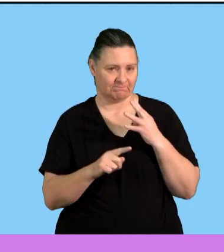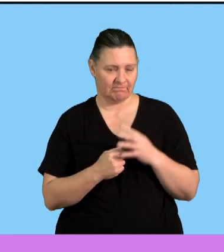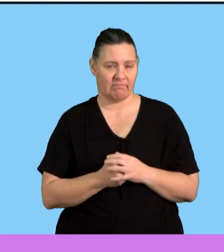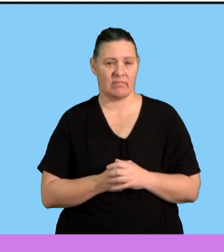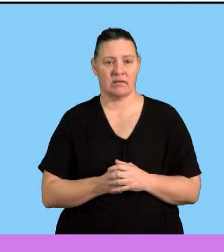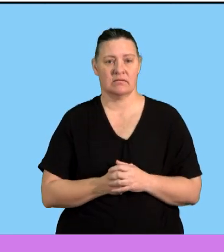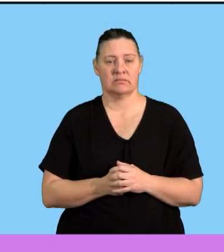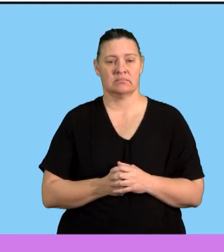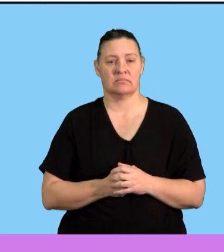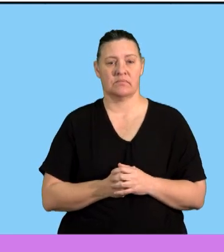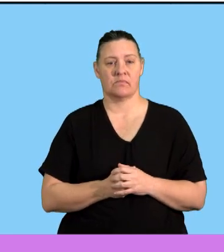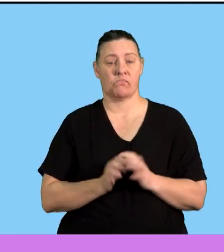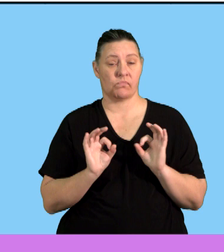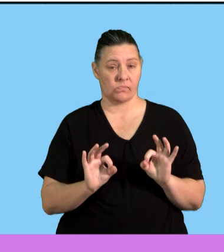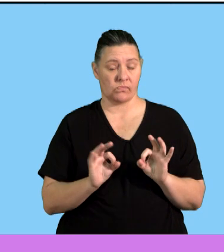this case. Guys, are we fine?